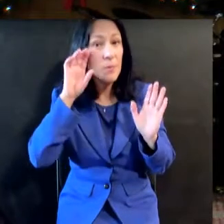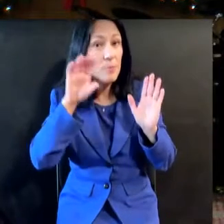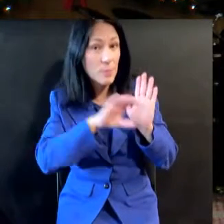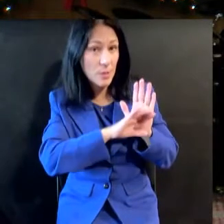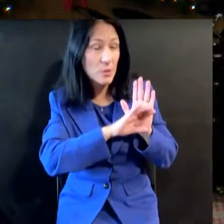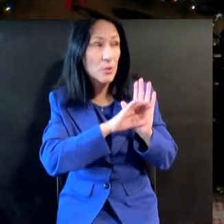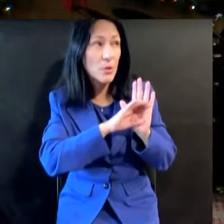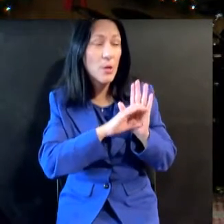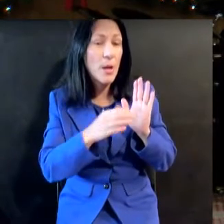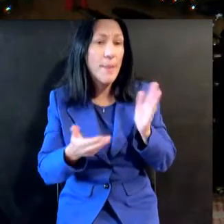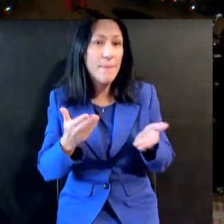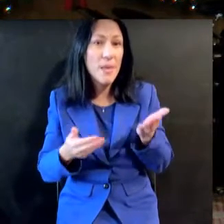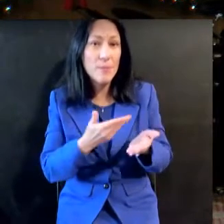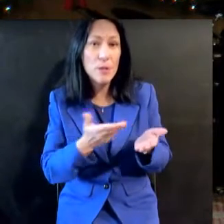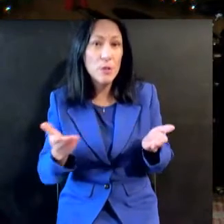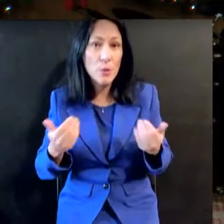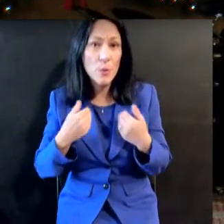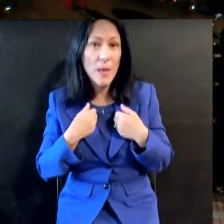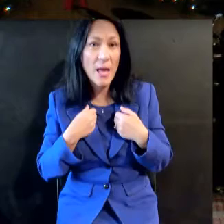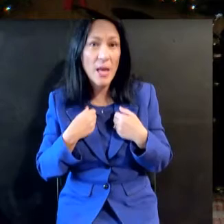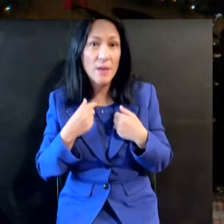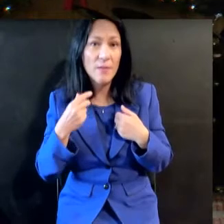two or three in your own home,